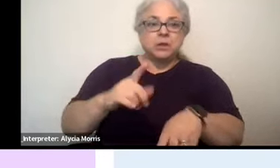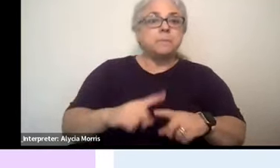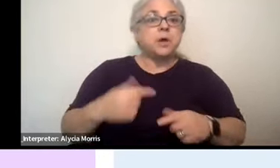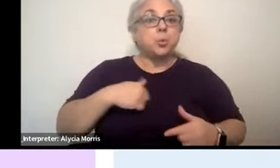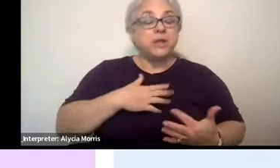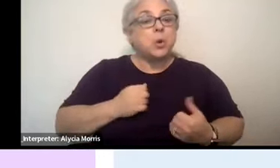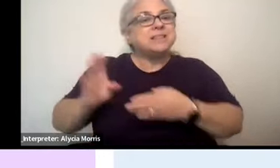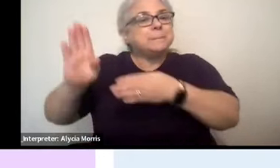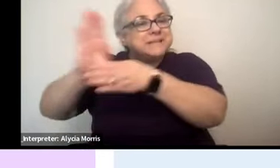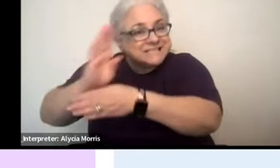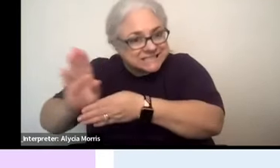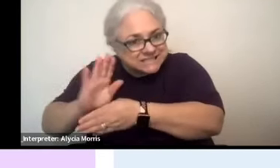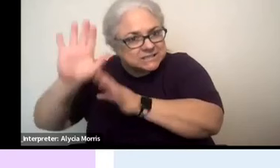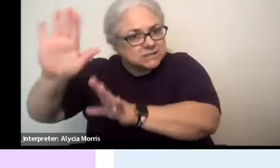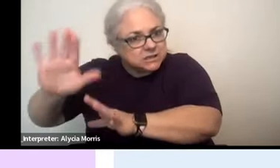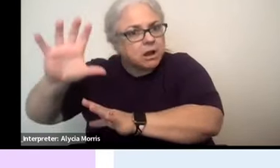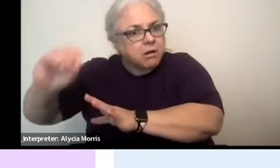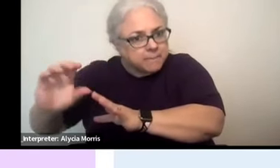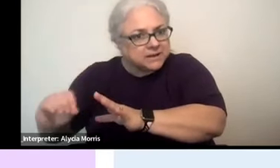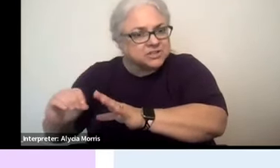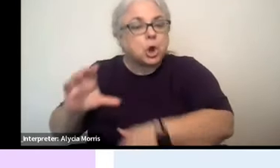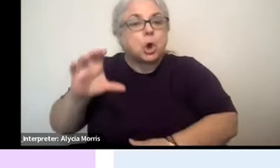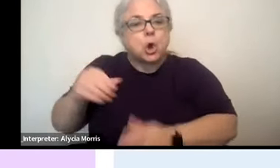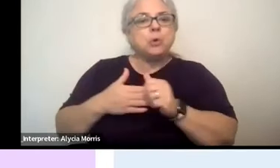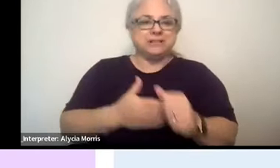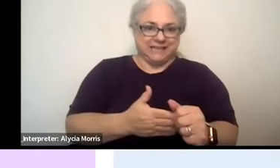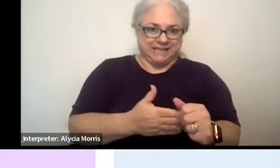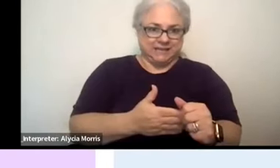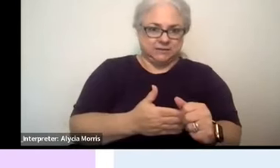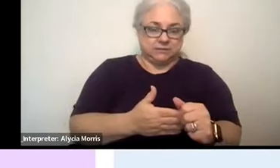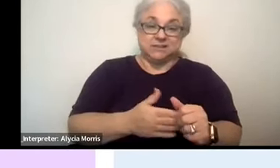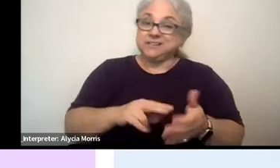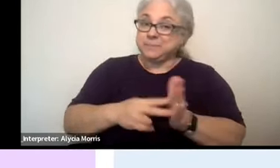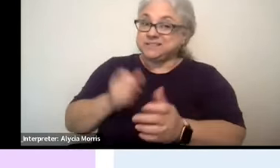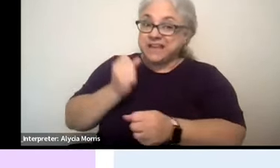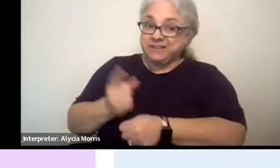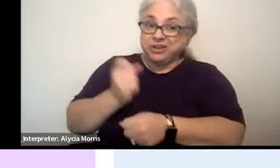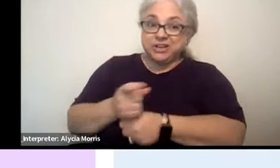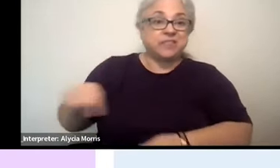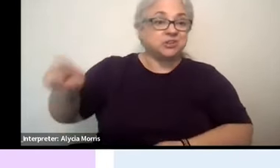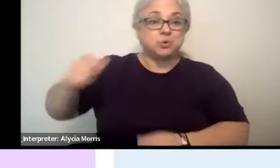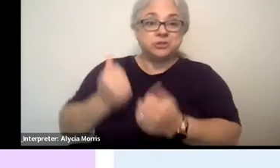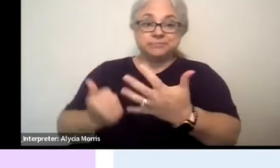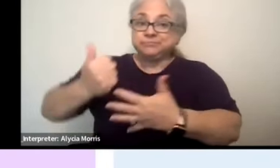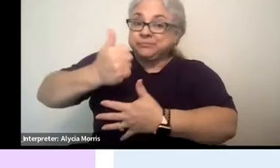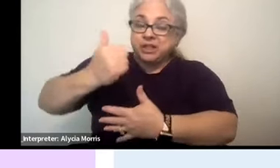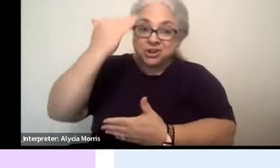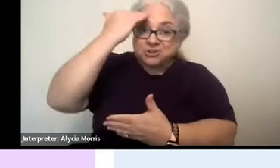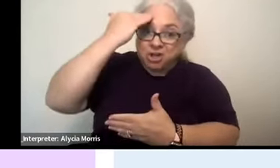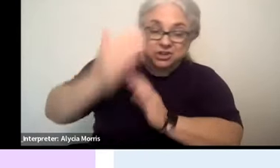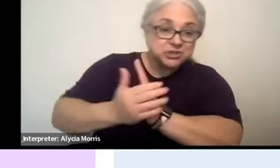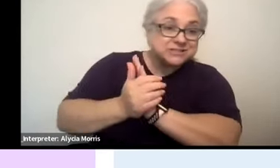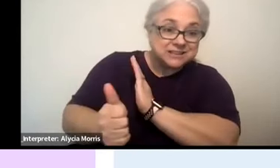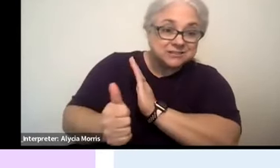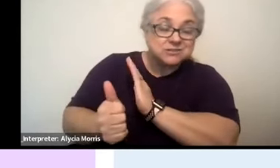our programs. This consists of their annually prioritizing the knowledge, skills, and abilities that they want graduates to